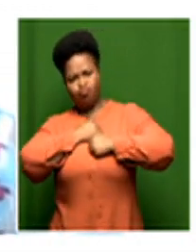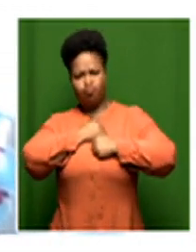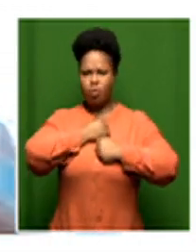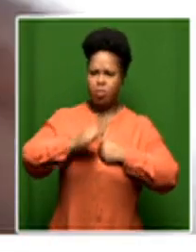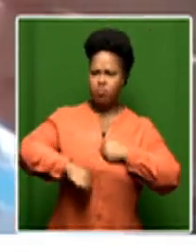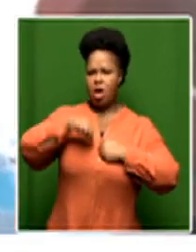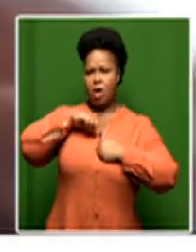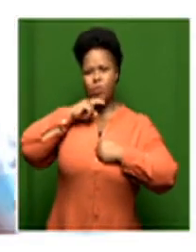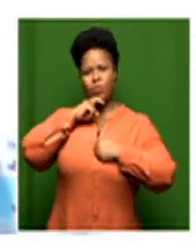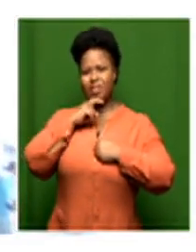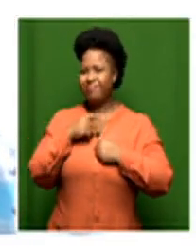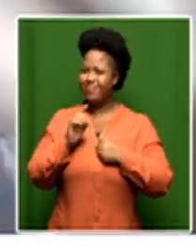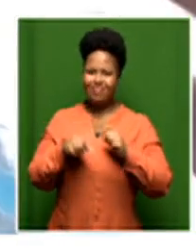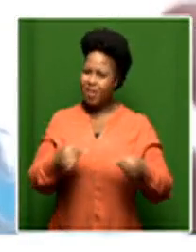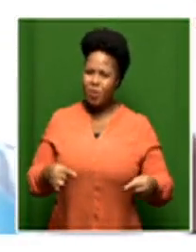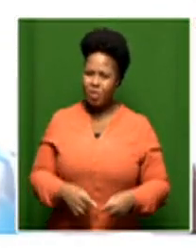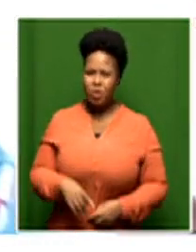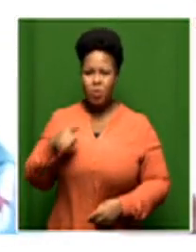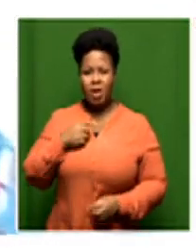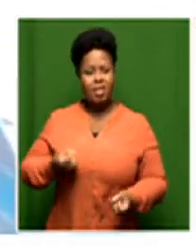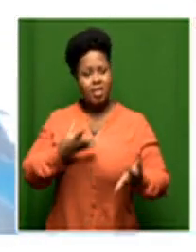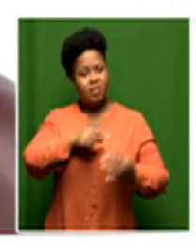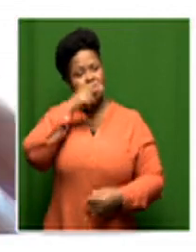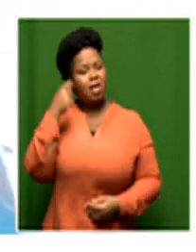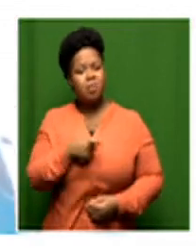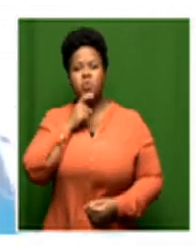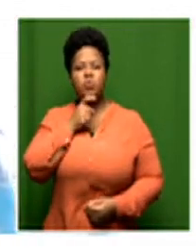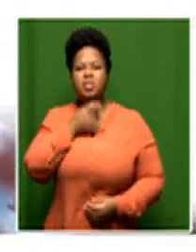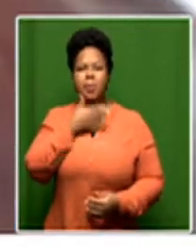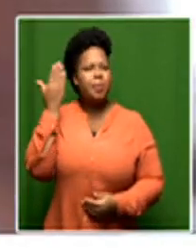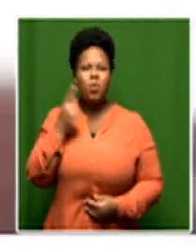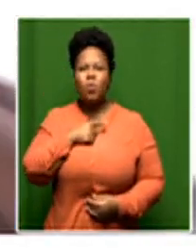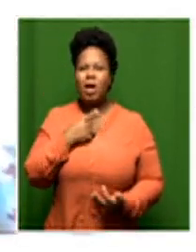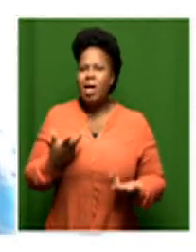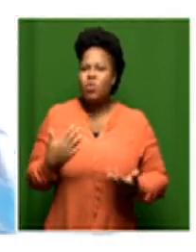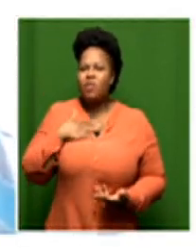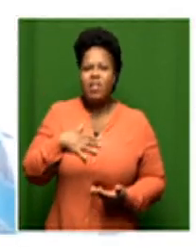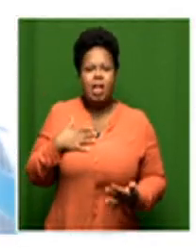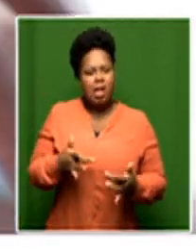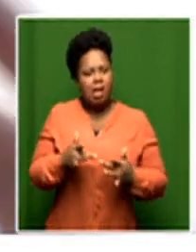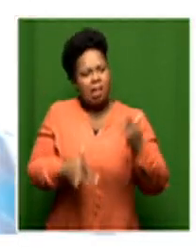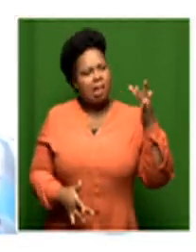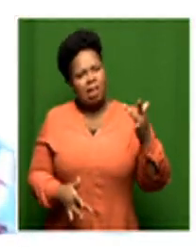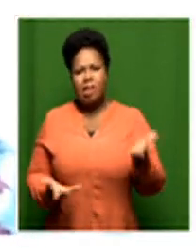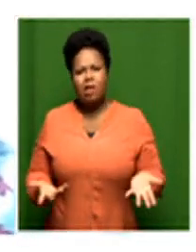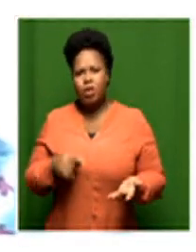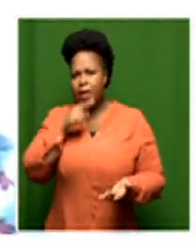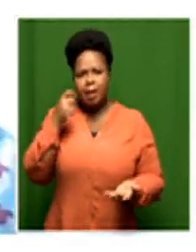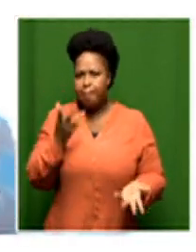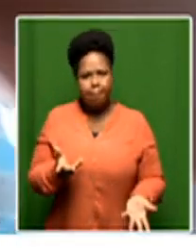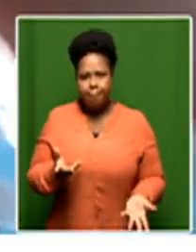it. You would have a name given to you that you do not use because you do not associate yourself with that name. We don't want